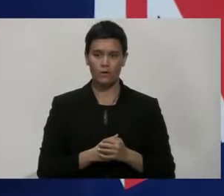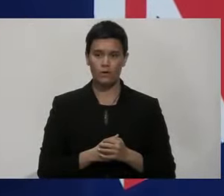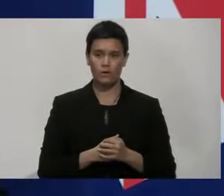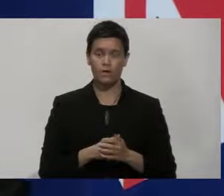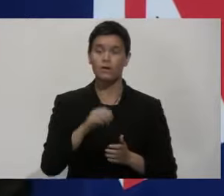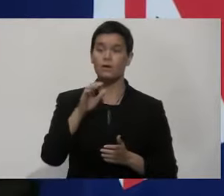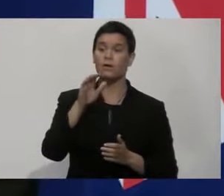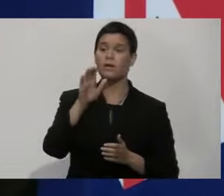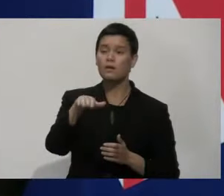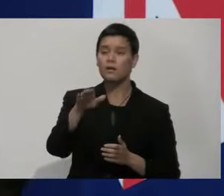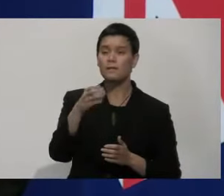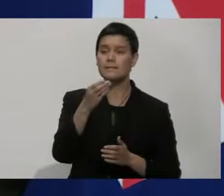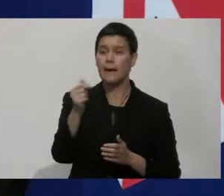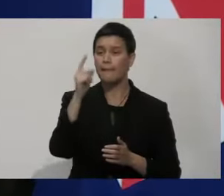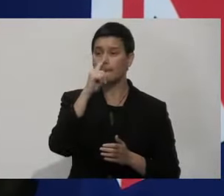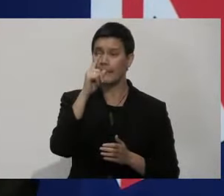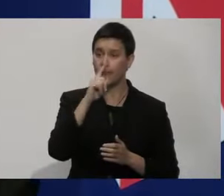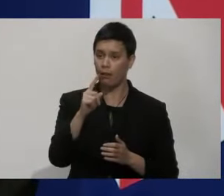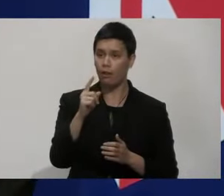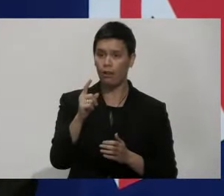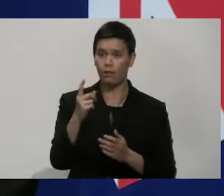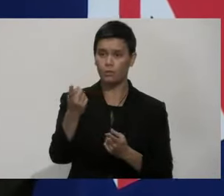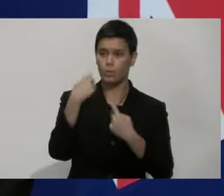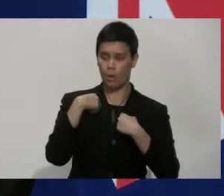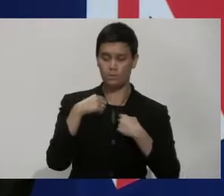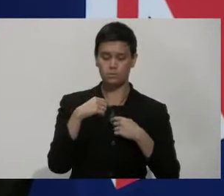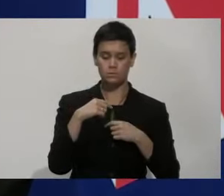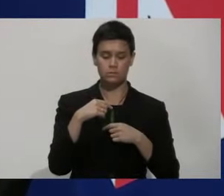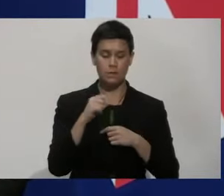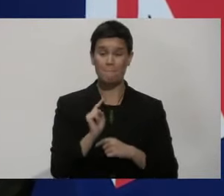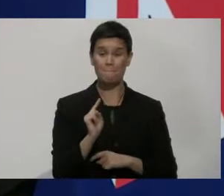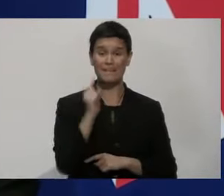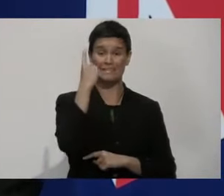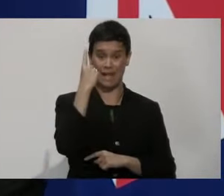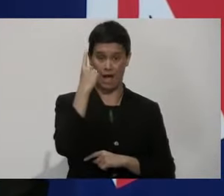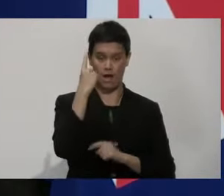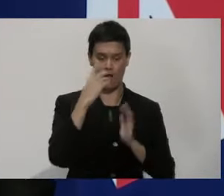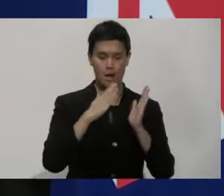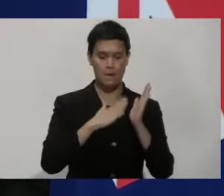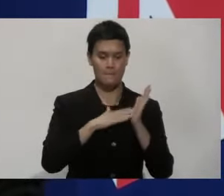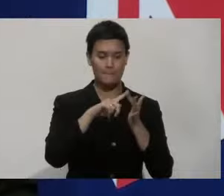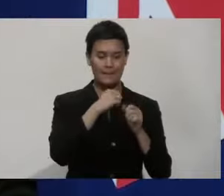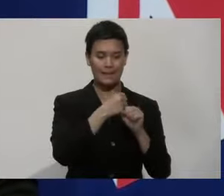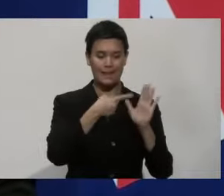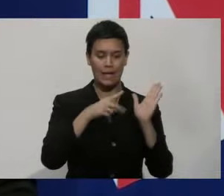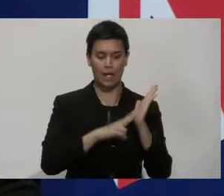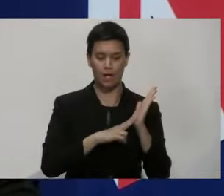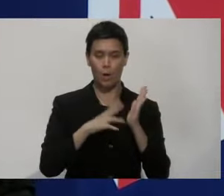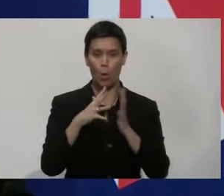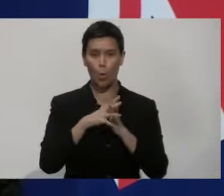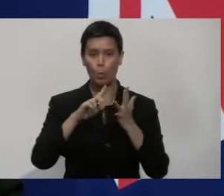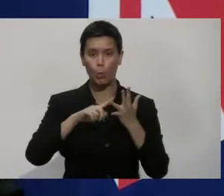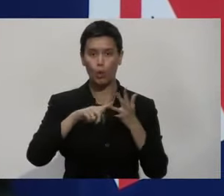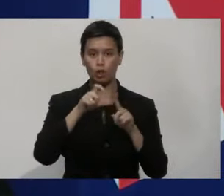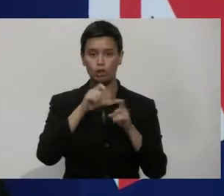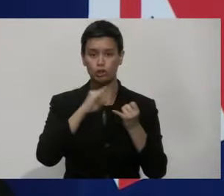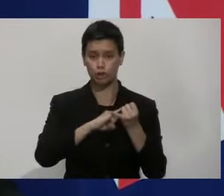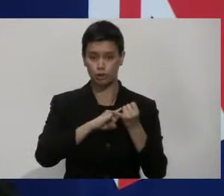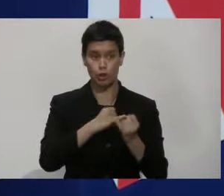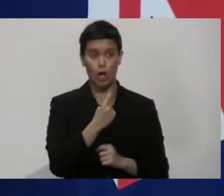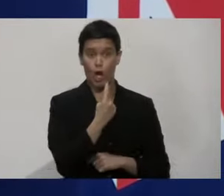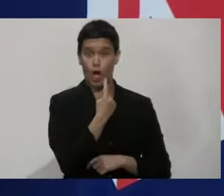this afternoon, pointing to photos of Megan Woods appearing not to socially distance. Is it worth putting out a reminder to people about social